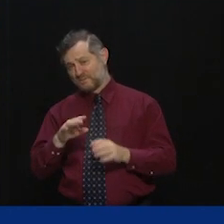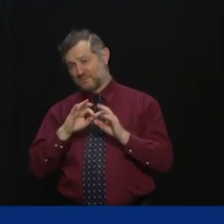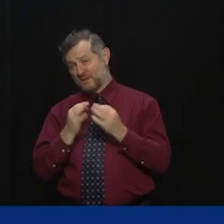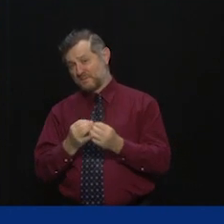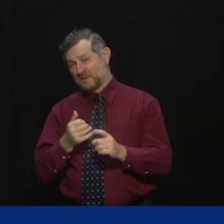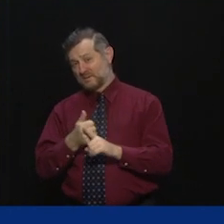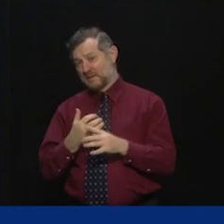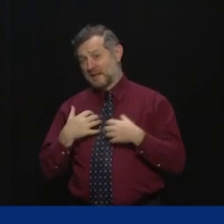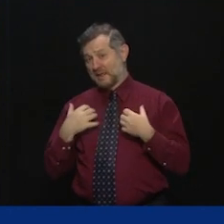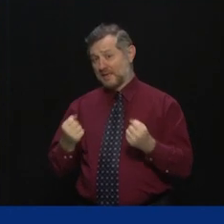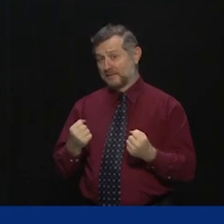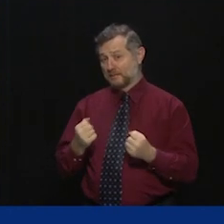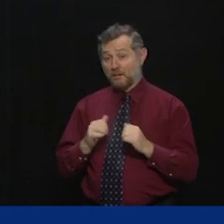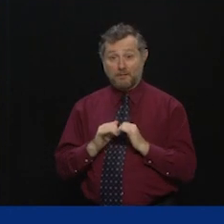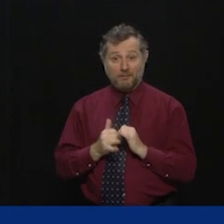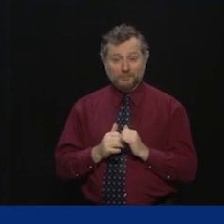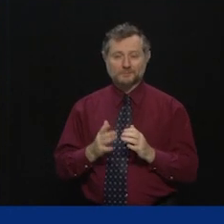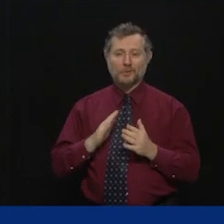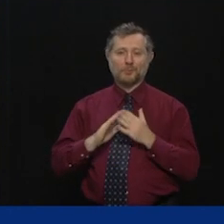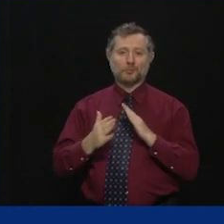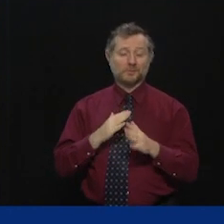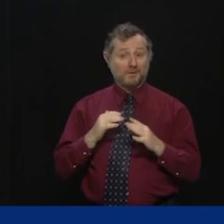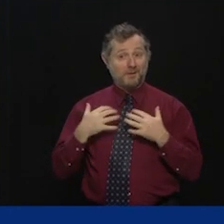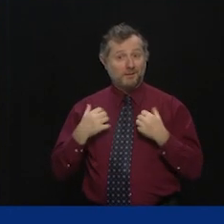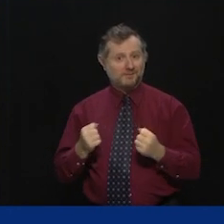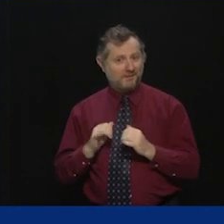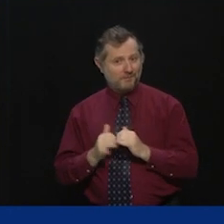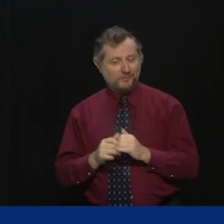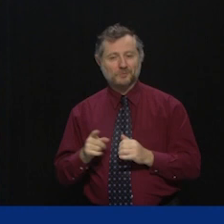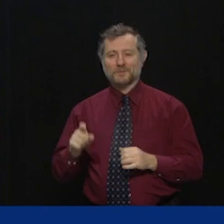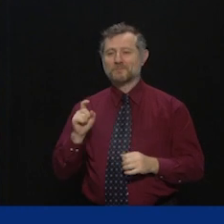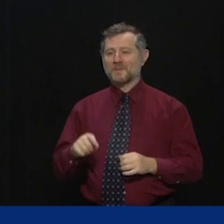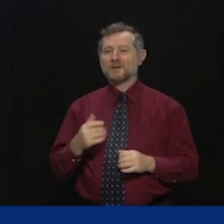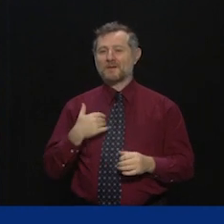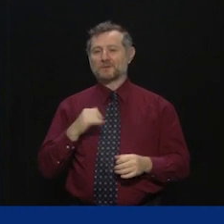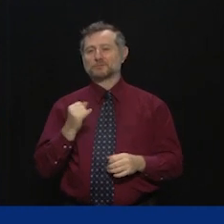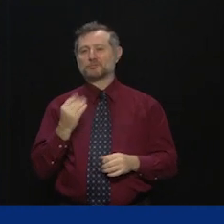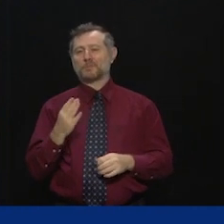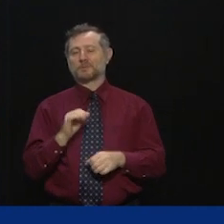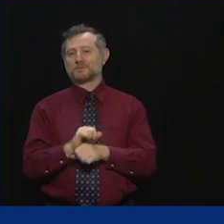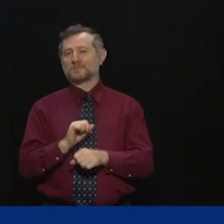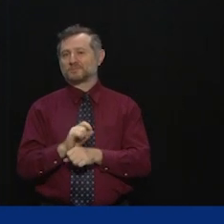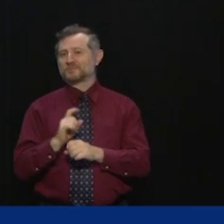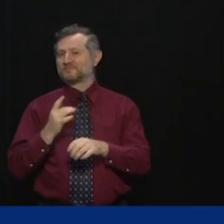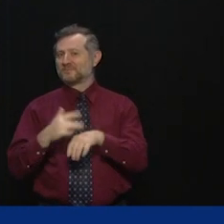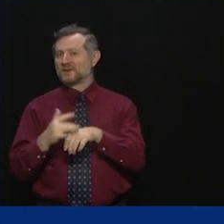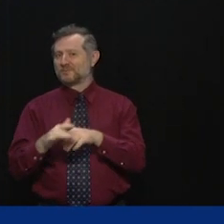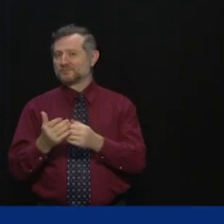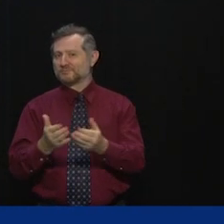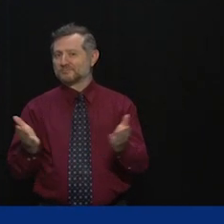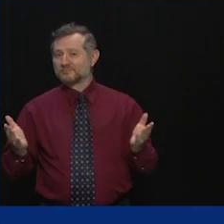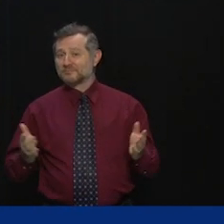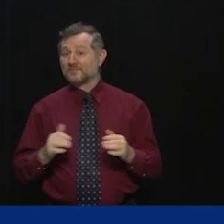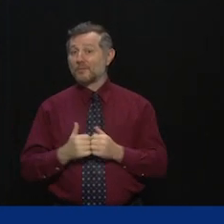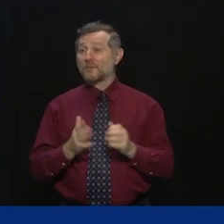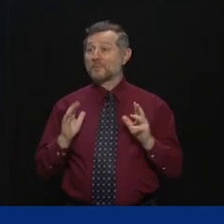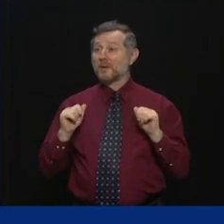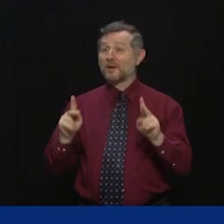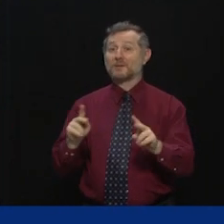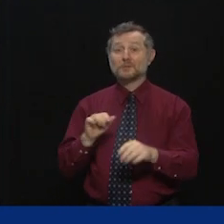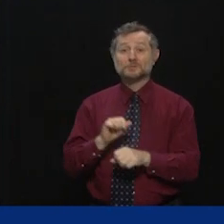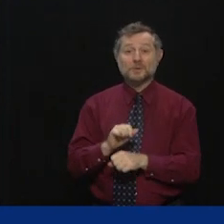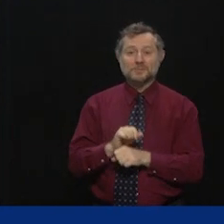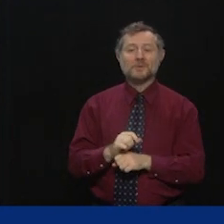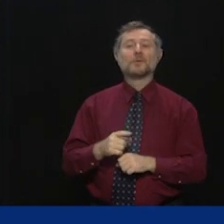neighborhood, a healthy community, if there's not jobs. And the only way to get back to work is for us to work